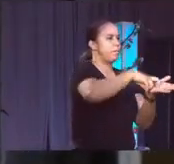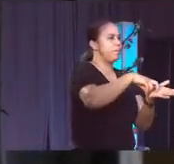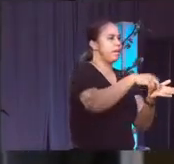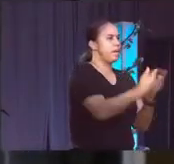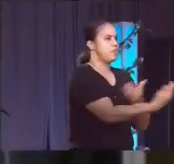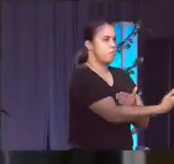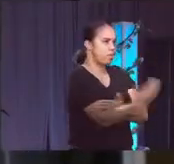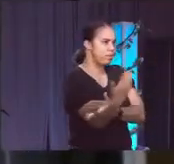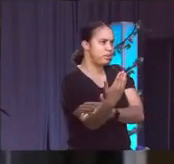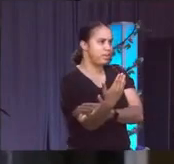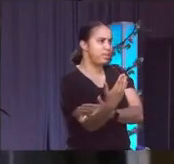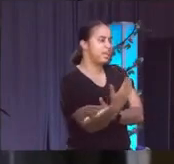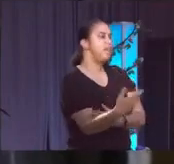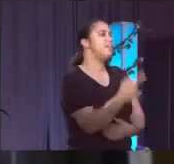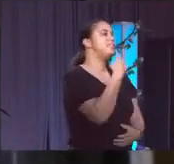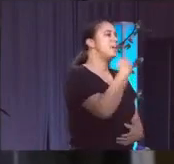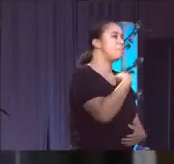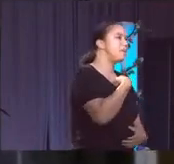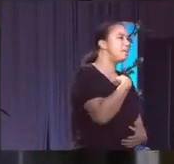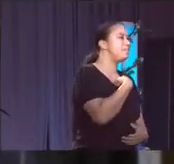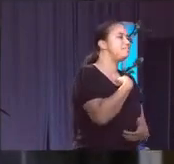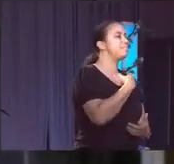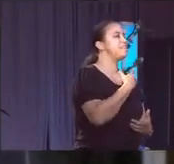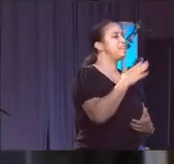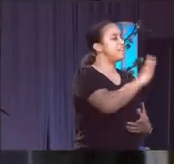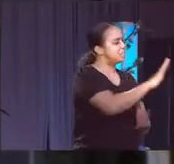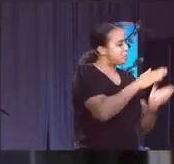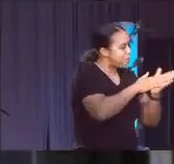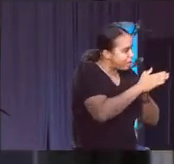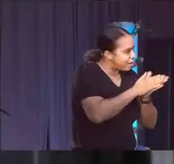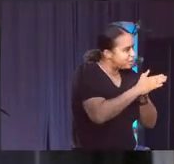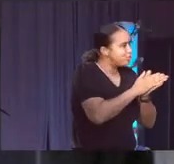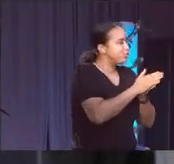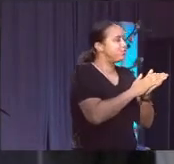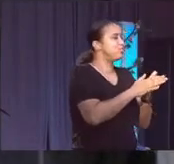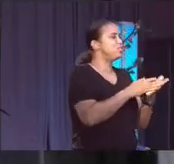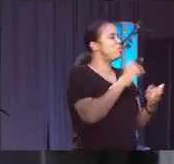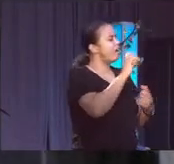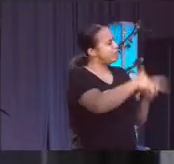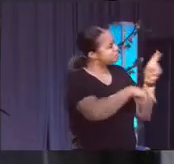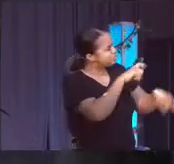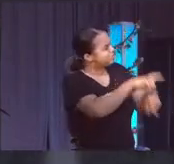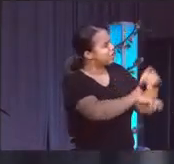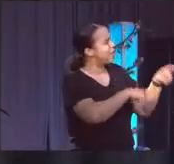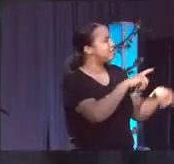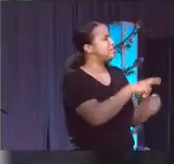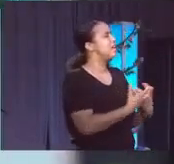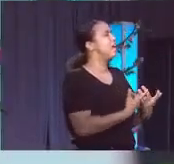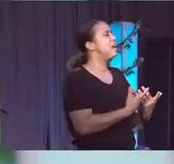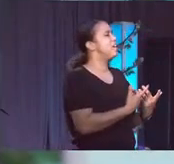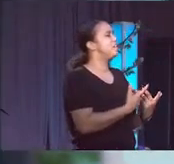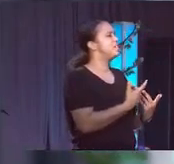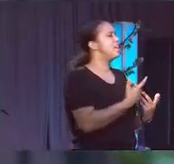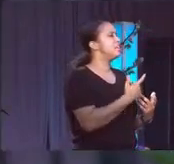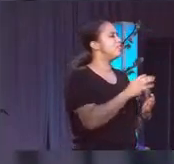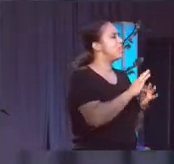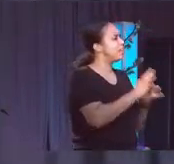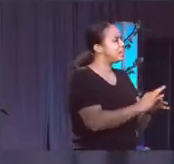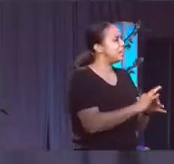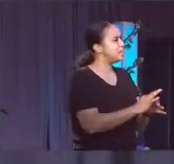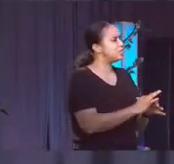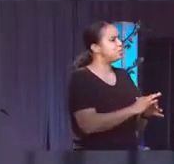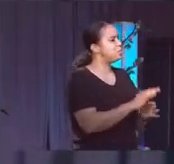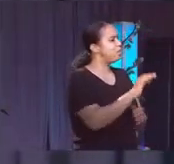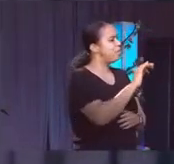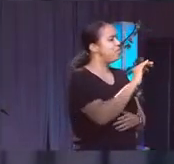And he began to tell me about his passion. Are y'all following what I'm saying? You want to ask people questions that have to do with who